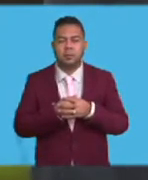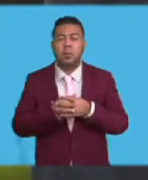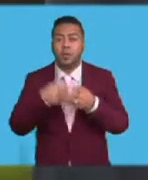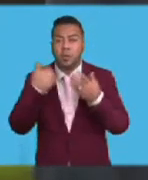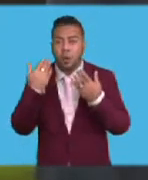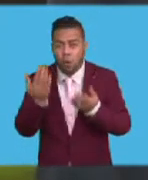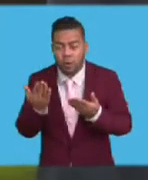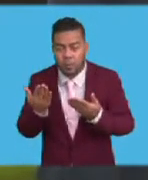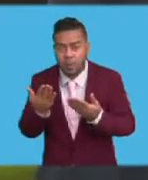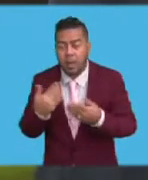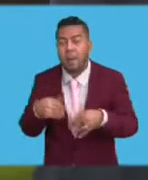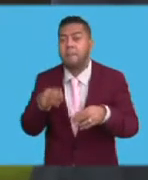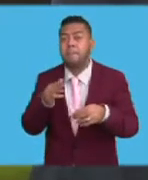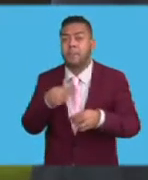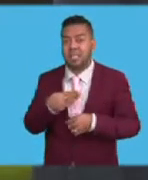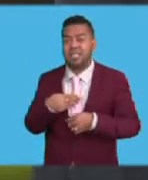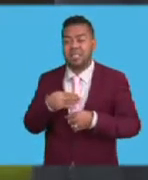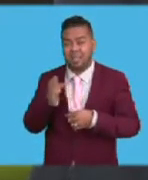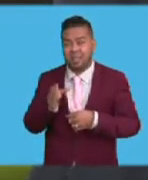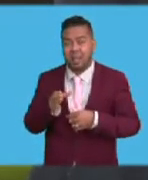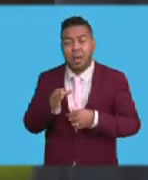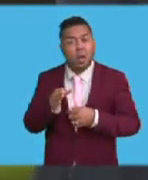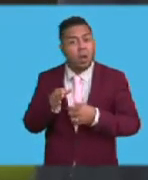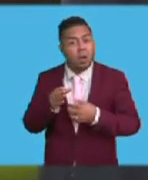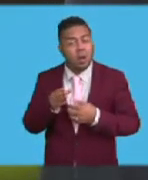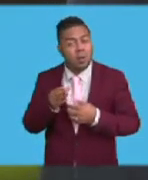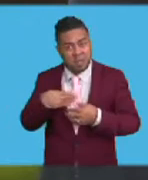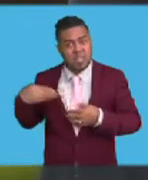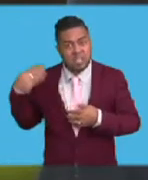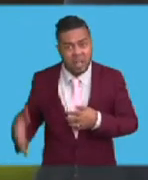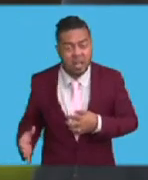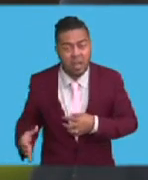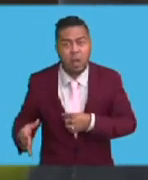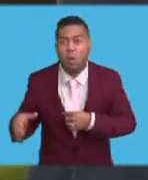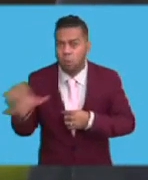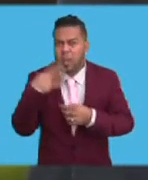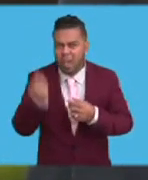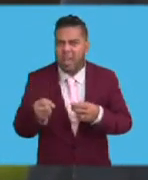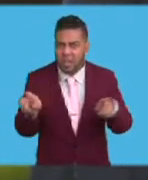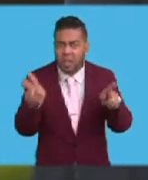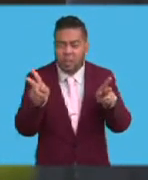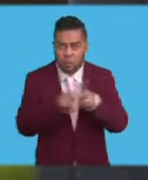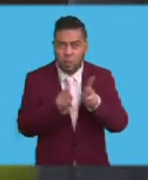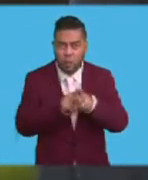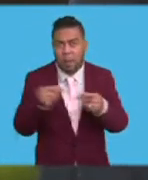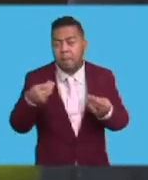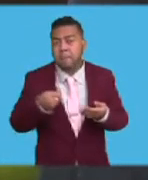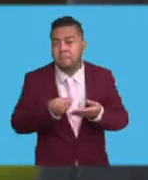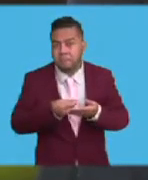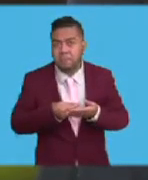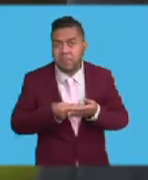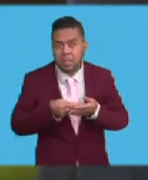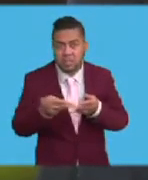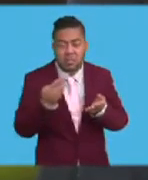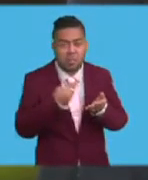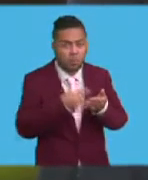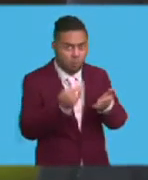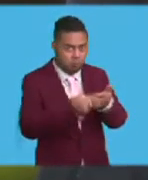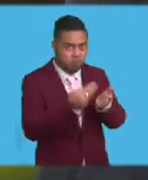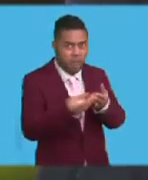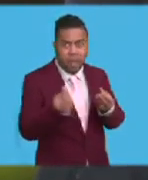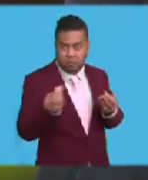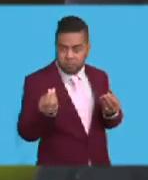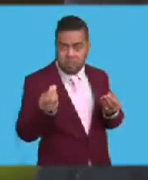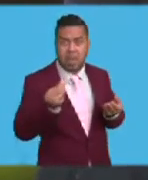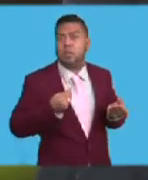Madam Speaker, the reality is that we did have a duel system, actually, when the law was passed, and we did have a 2 months of duel